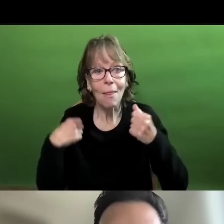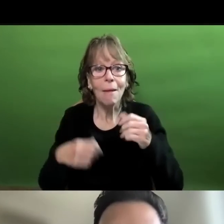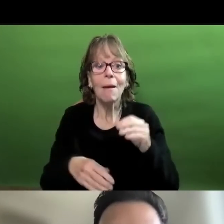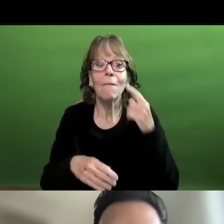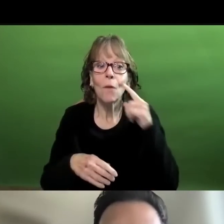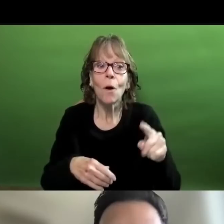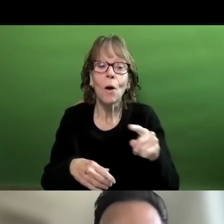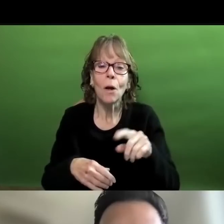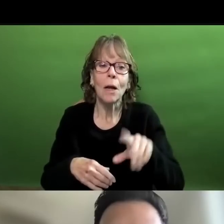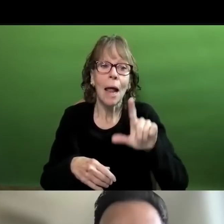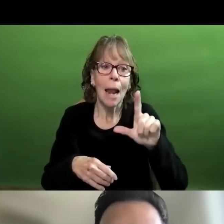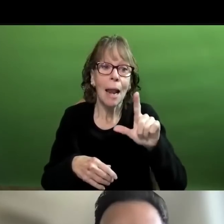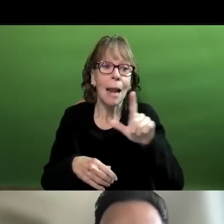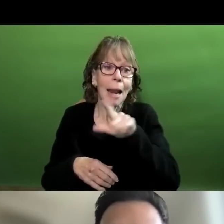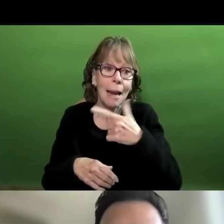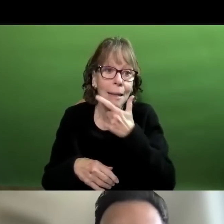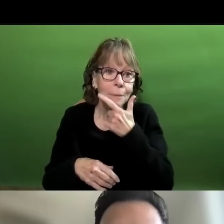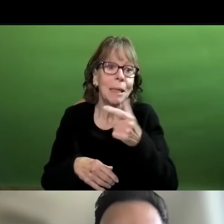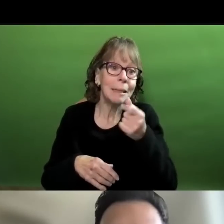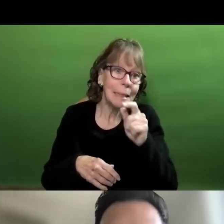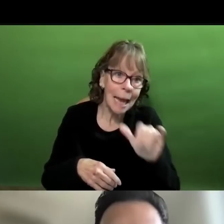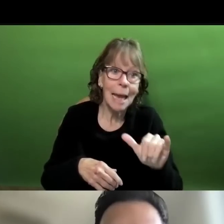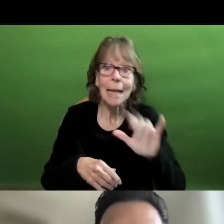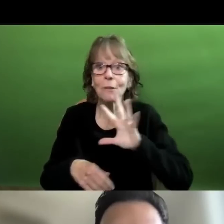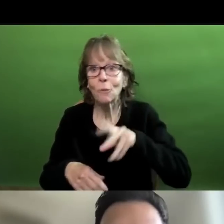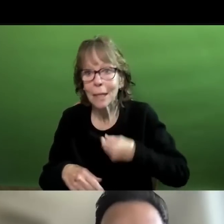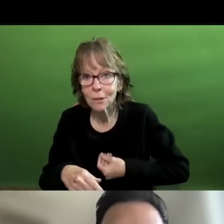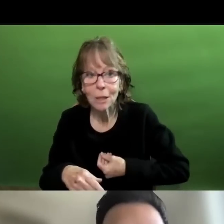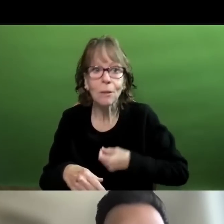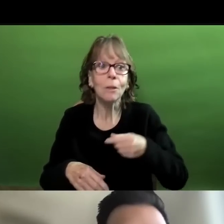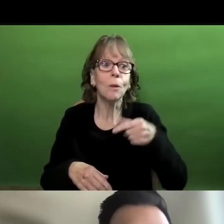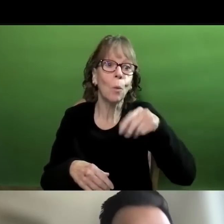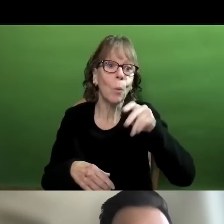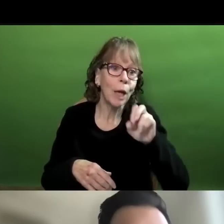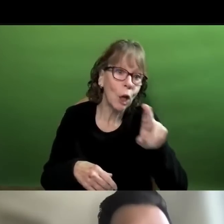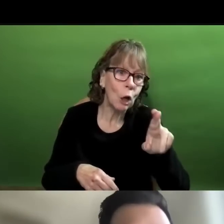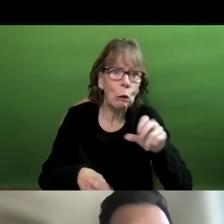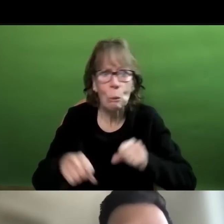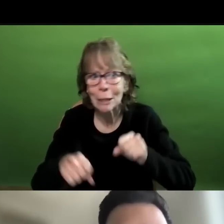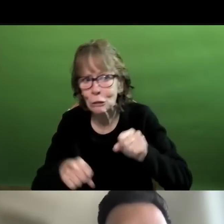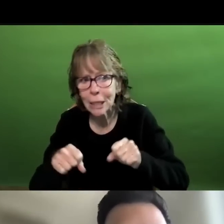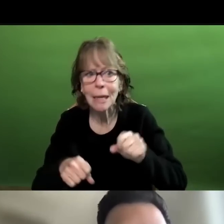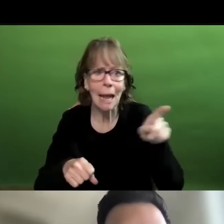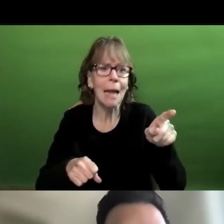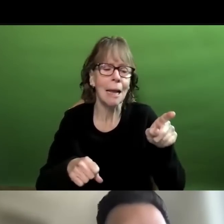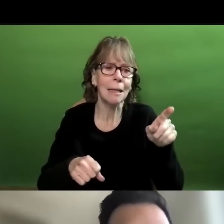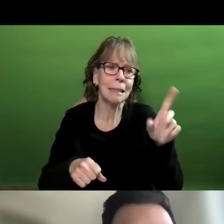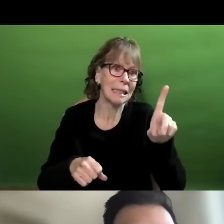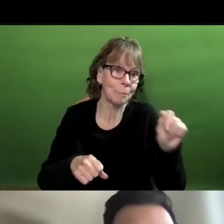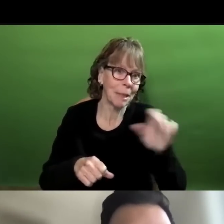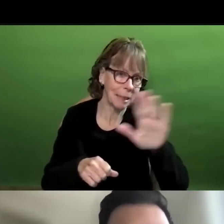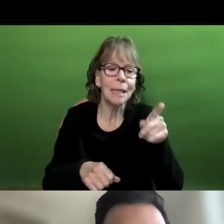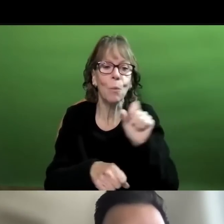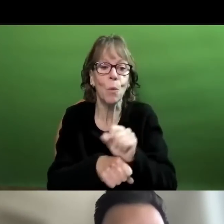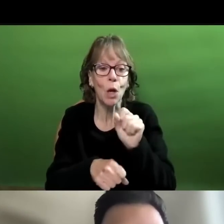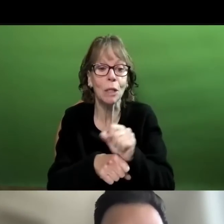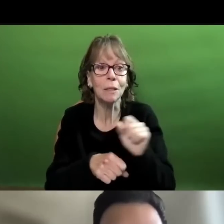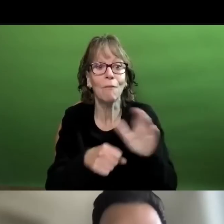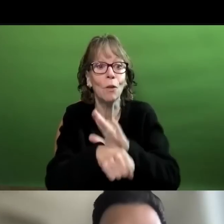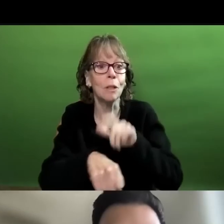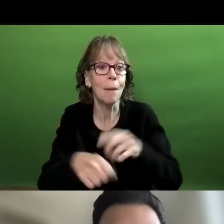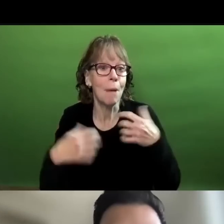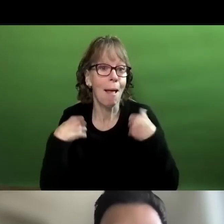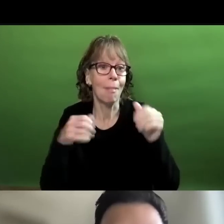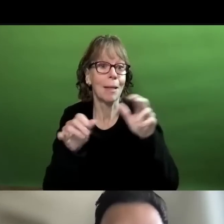bisexual, transgender, queer questioning people with disabilities. In addition to his work at Stanford, he works full-time with the health